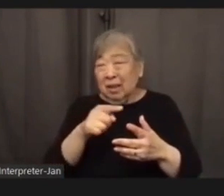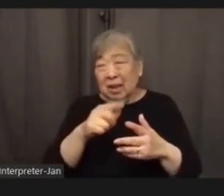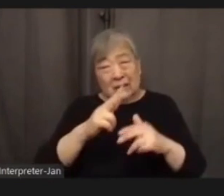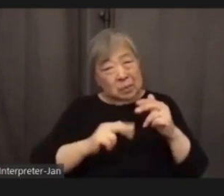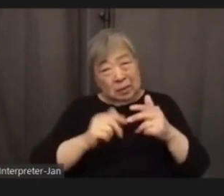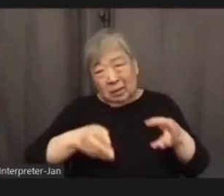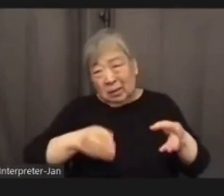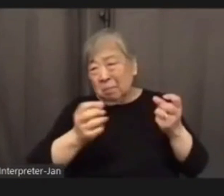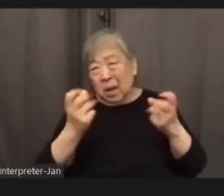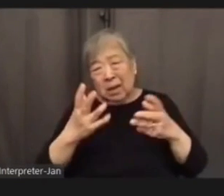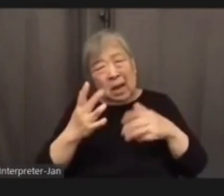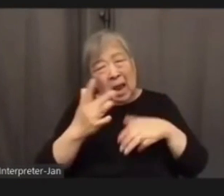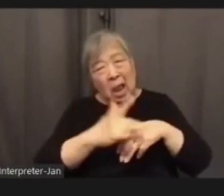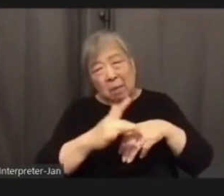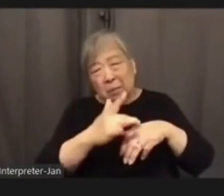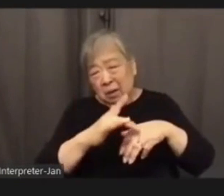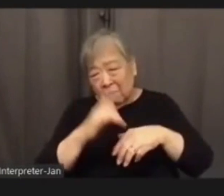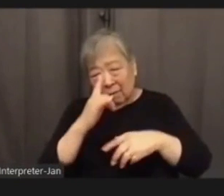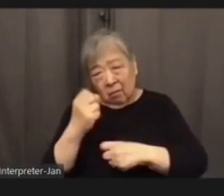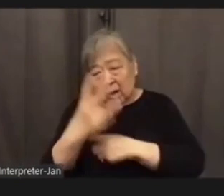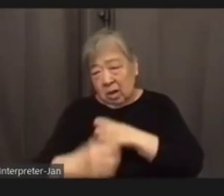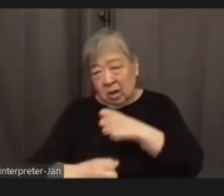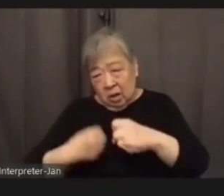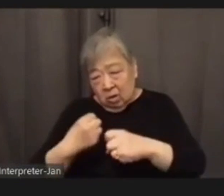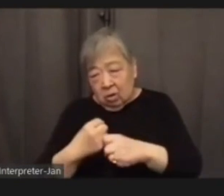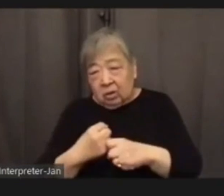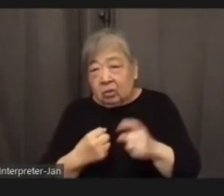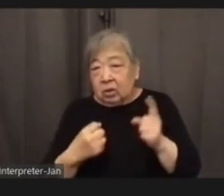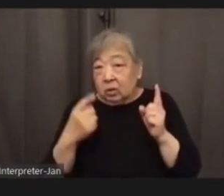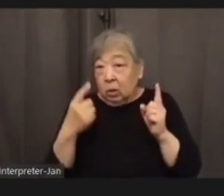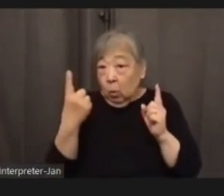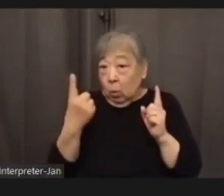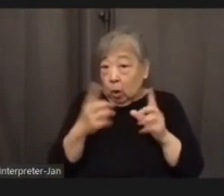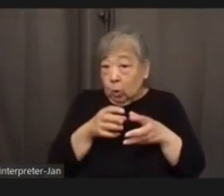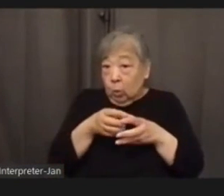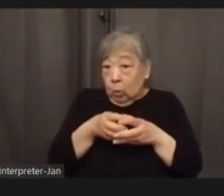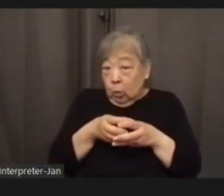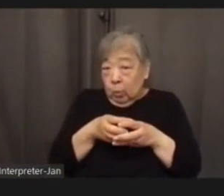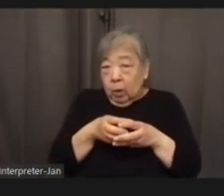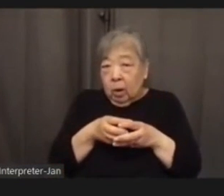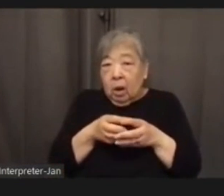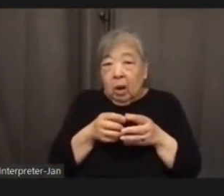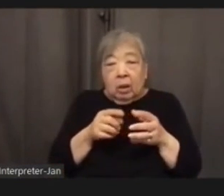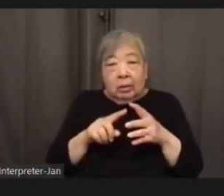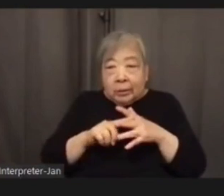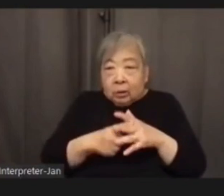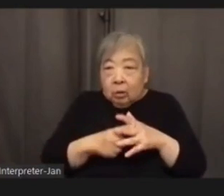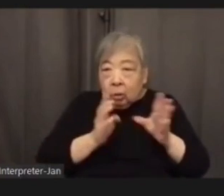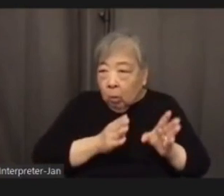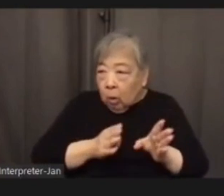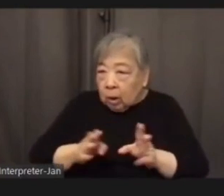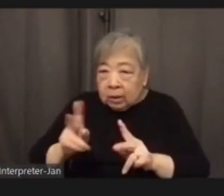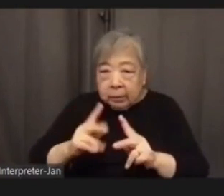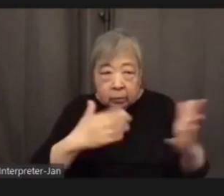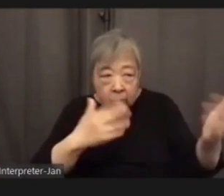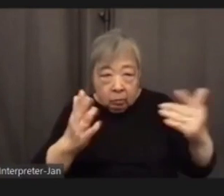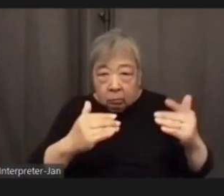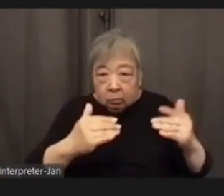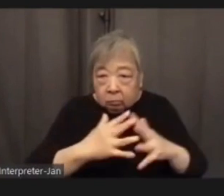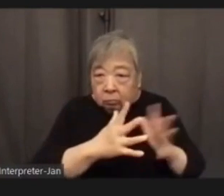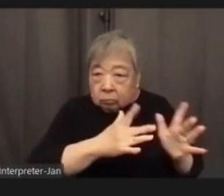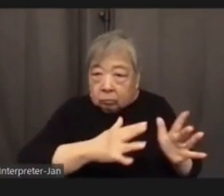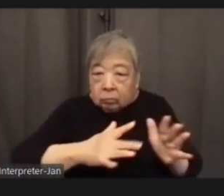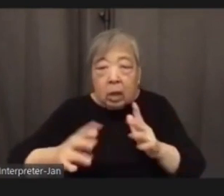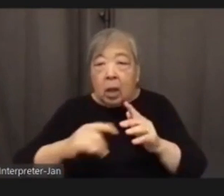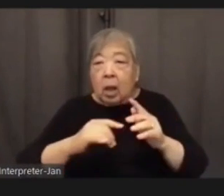years. So finally, this group El Comité saw it, and they started organizing folks and moving, fixing